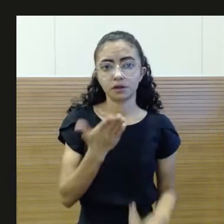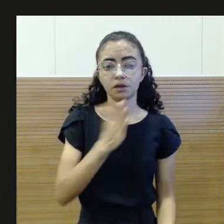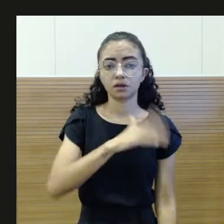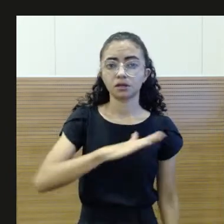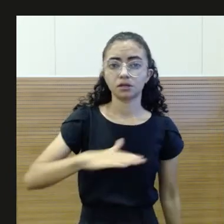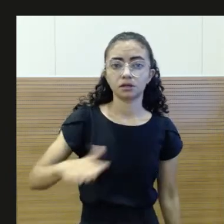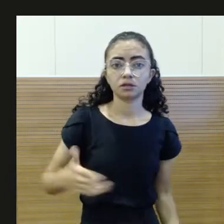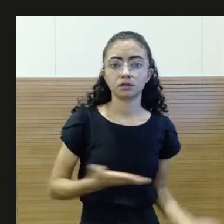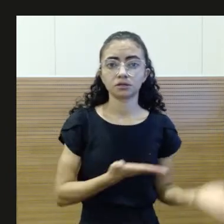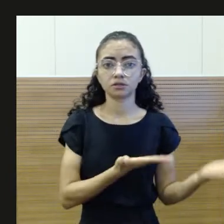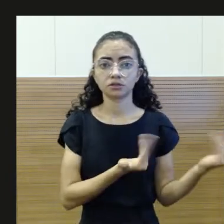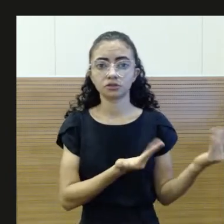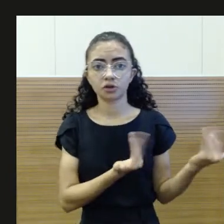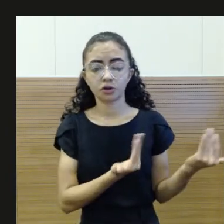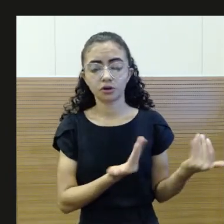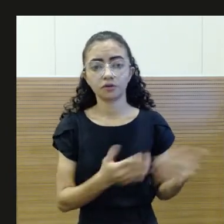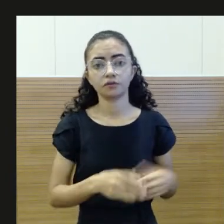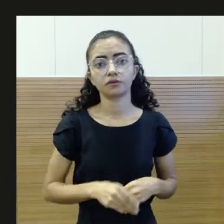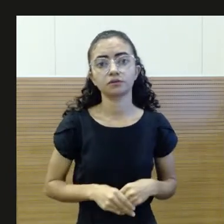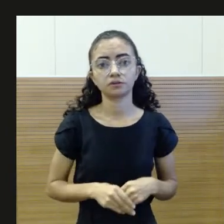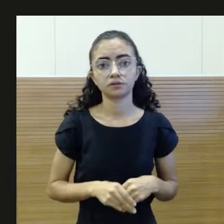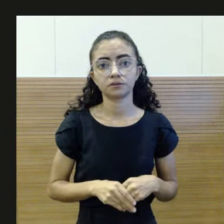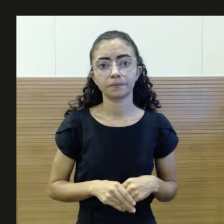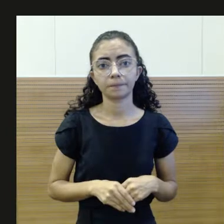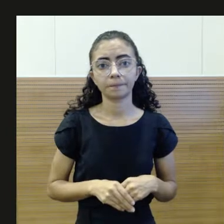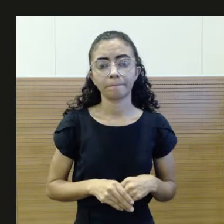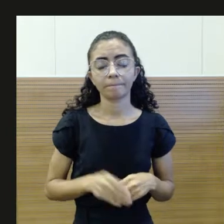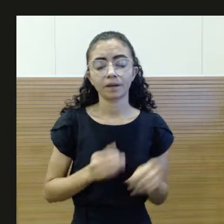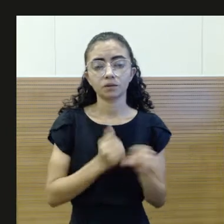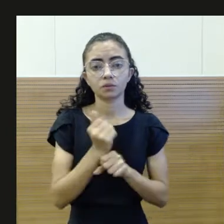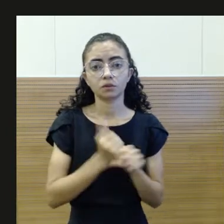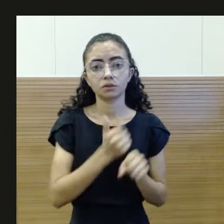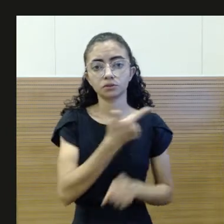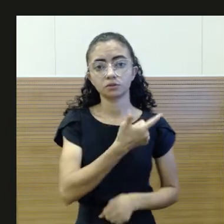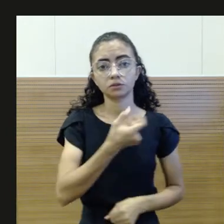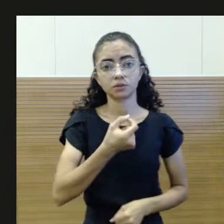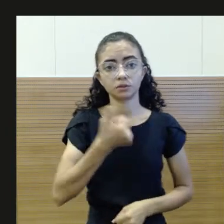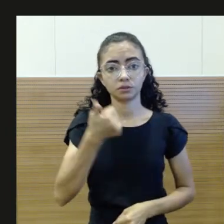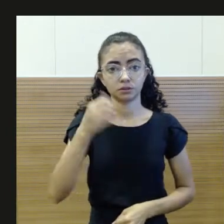Malnutrition is more associated to obesity,